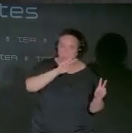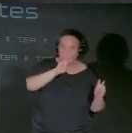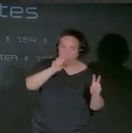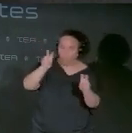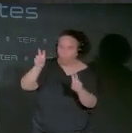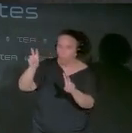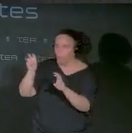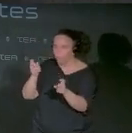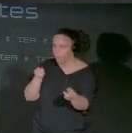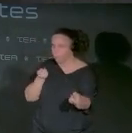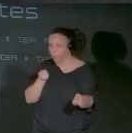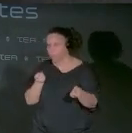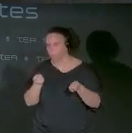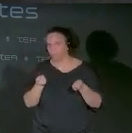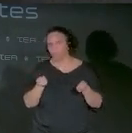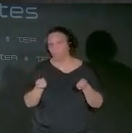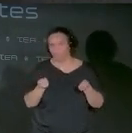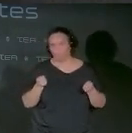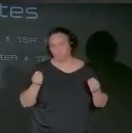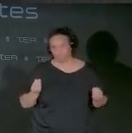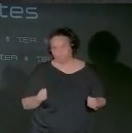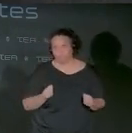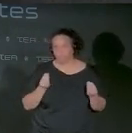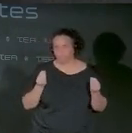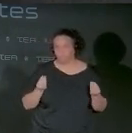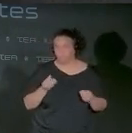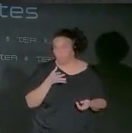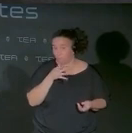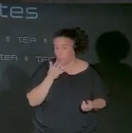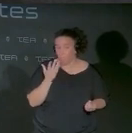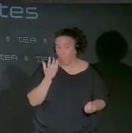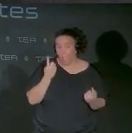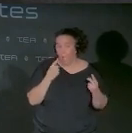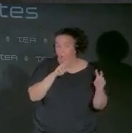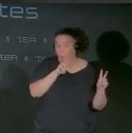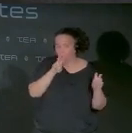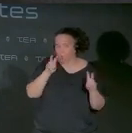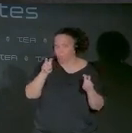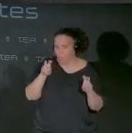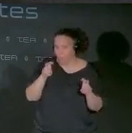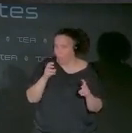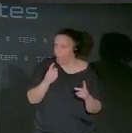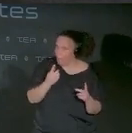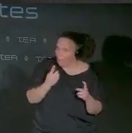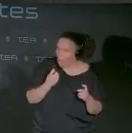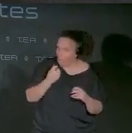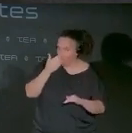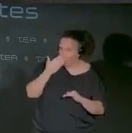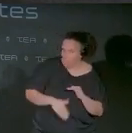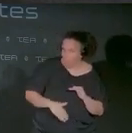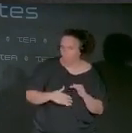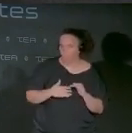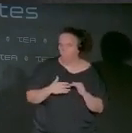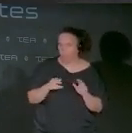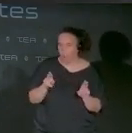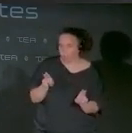could limit the freedom of artistic creation and also that IP that's been